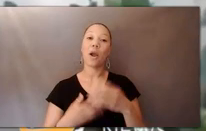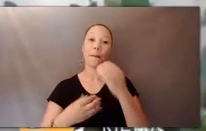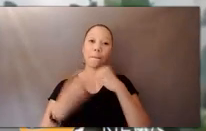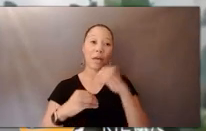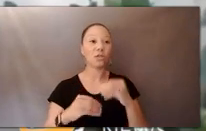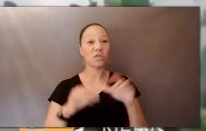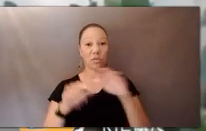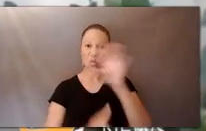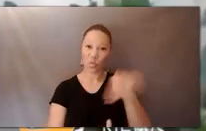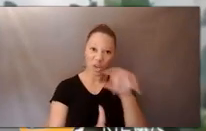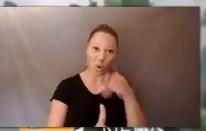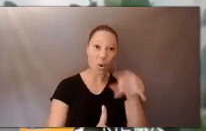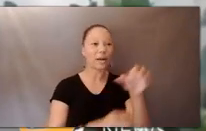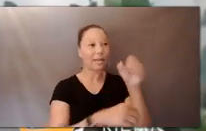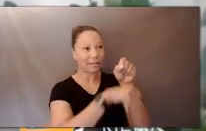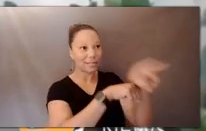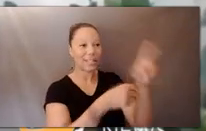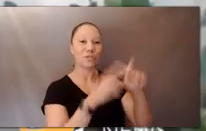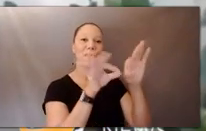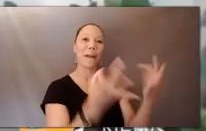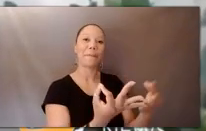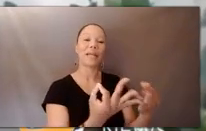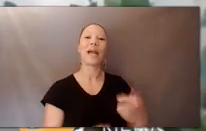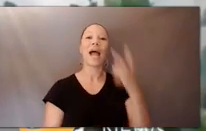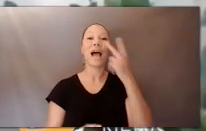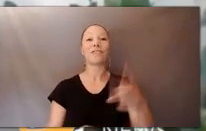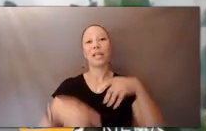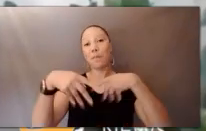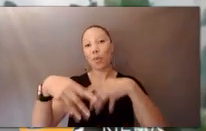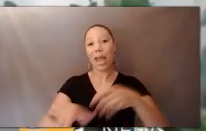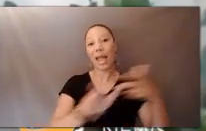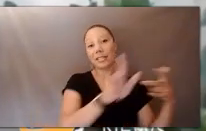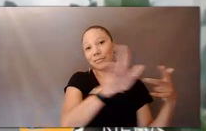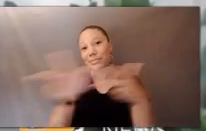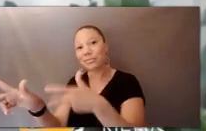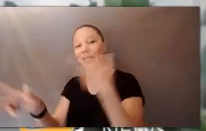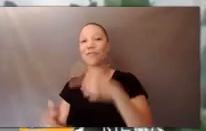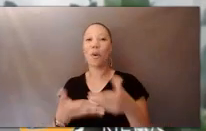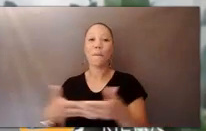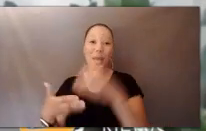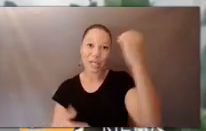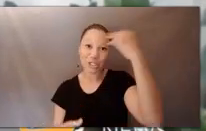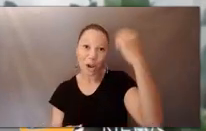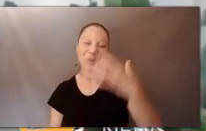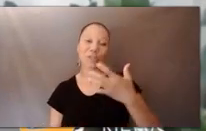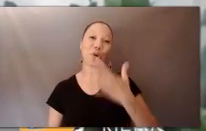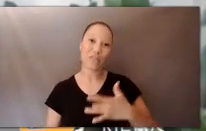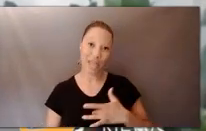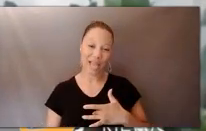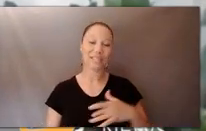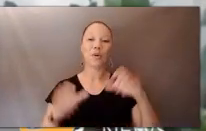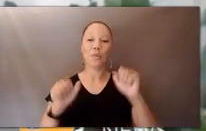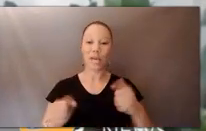I have seen online all the parades that have happened for baby showers or birthdays. So we could organize our family members